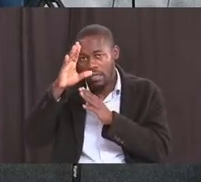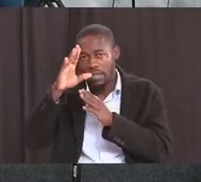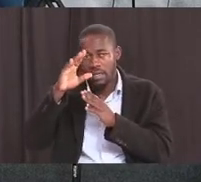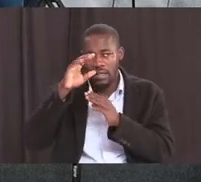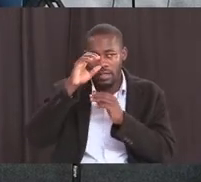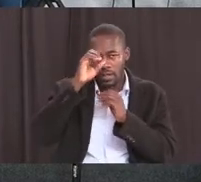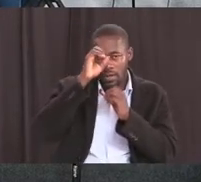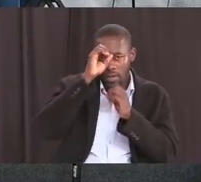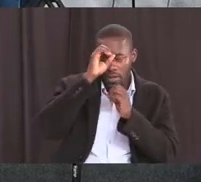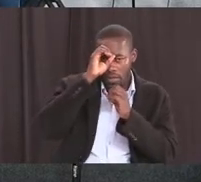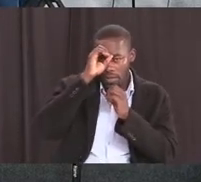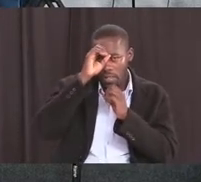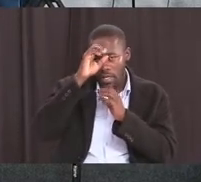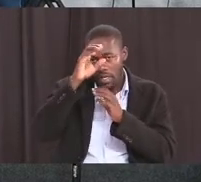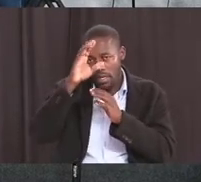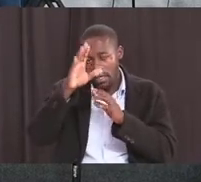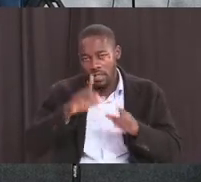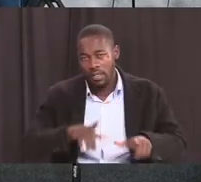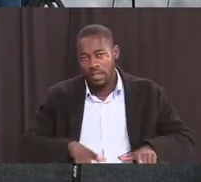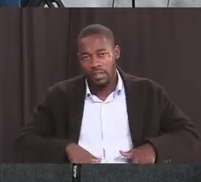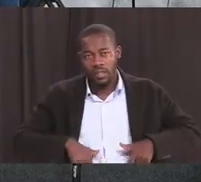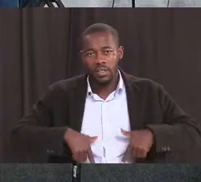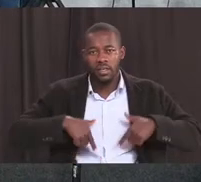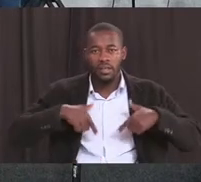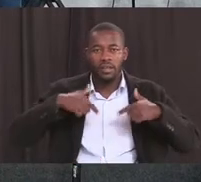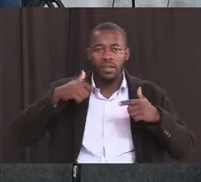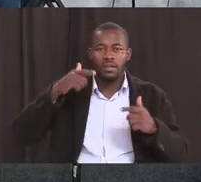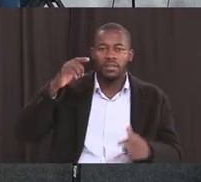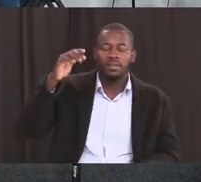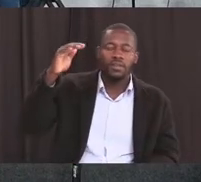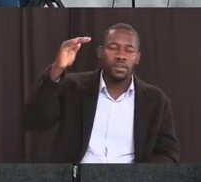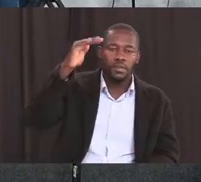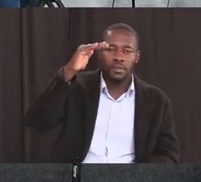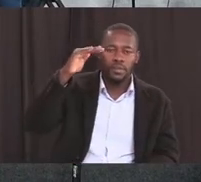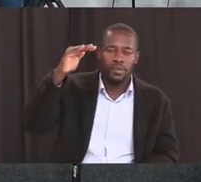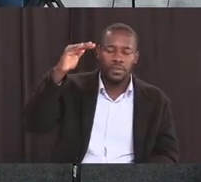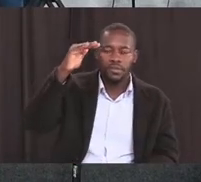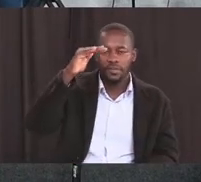Hosanna, Hosanna in the